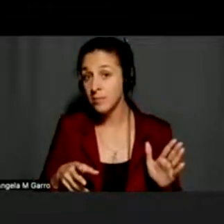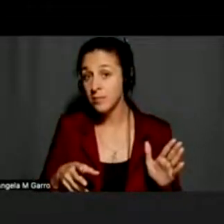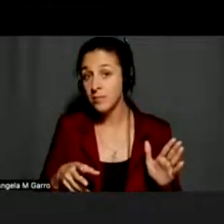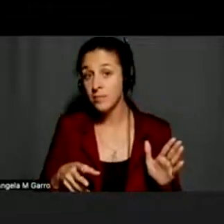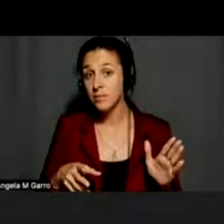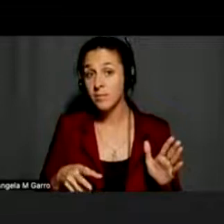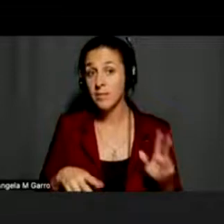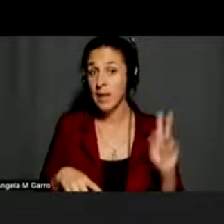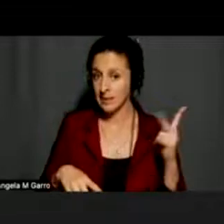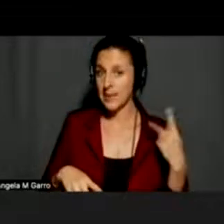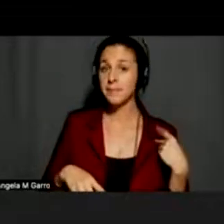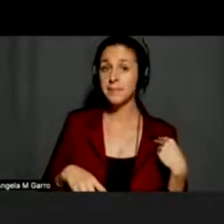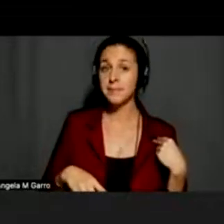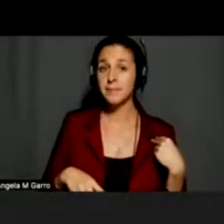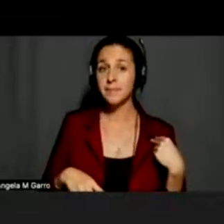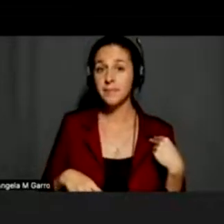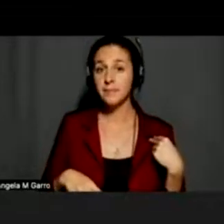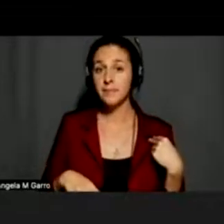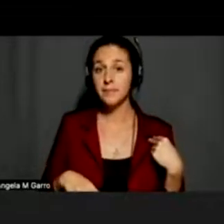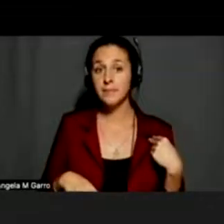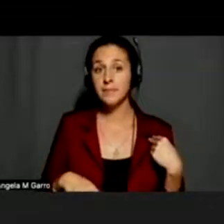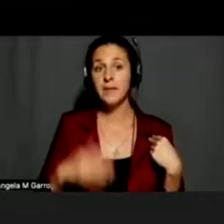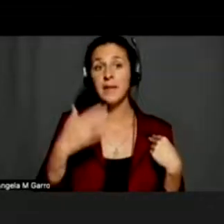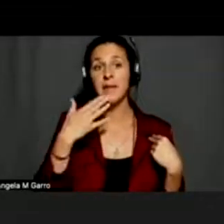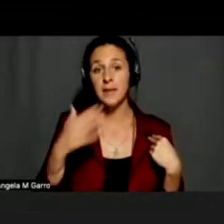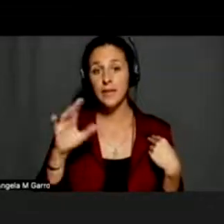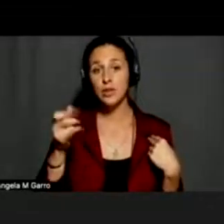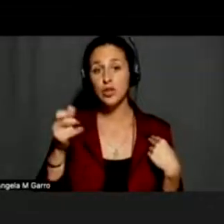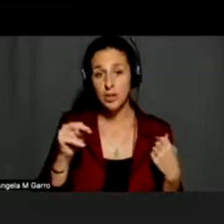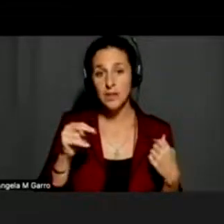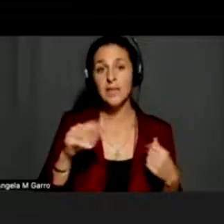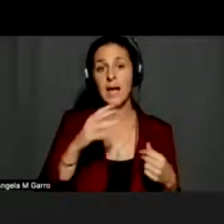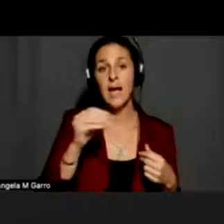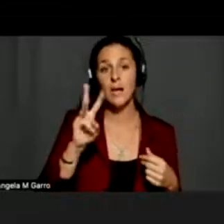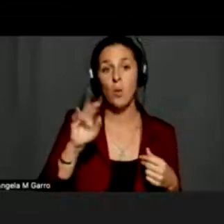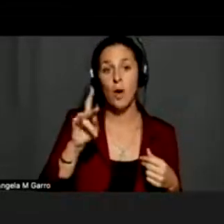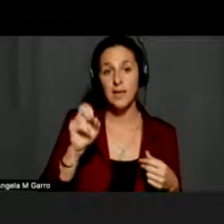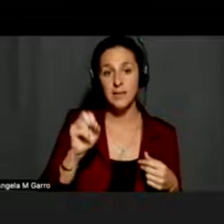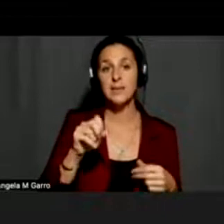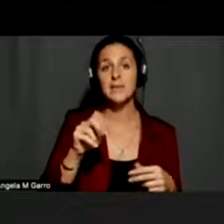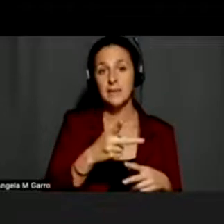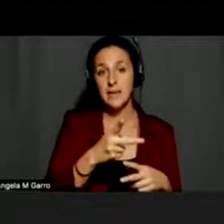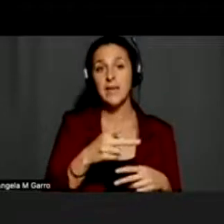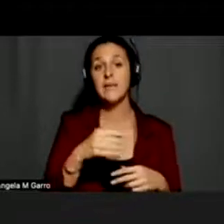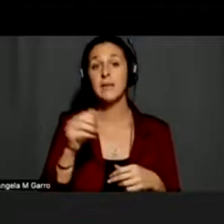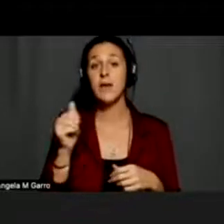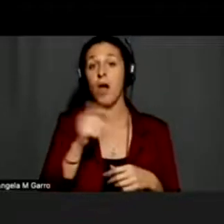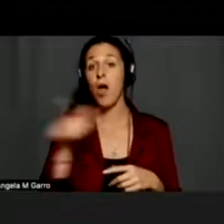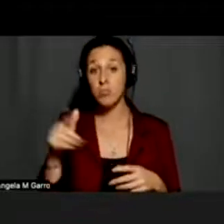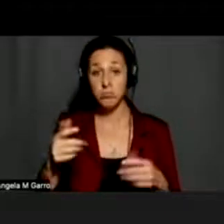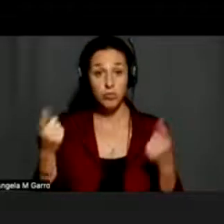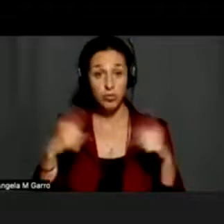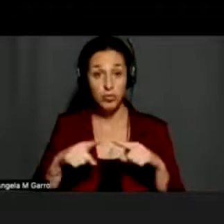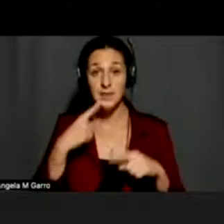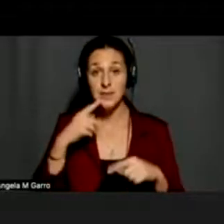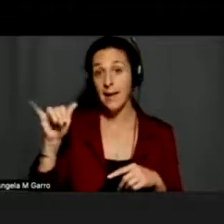I'll second. Thank you, Trustee Chin for the motion and Trustee Watkins for the second. All in favor, please unmute and say aye. Aye.